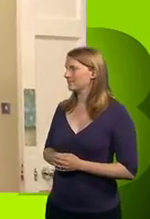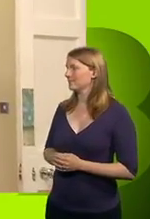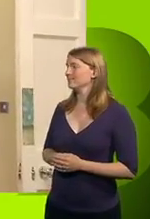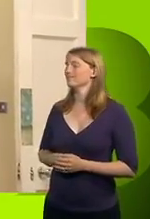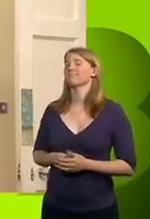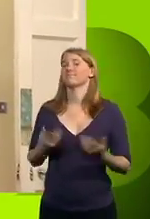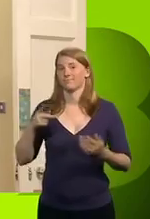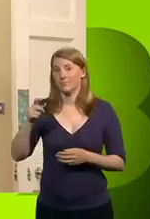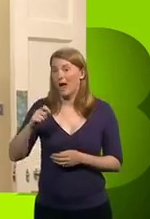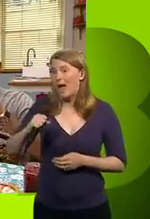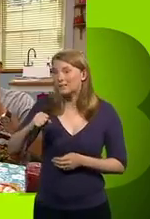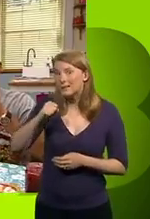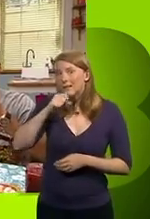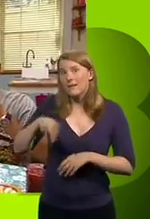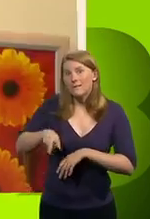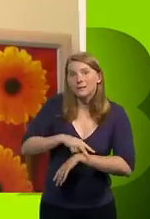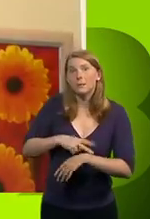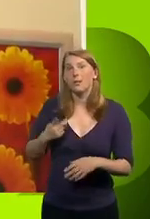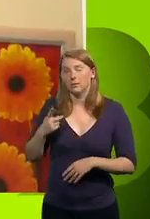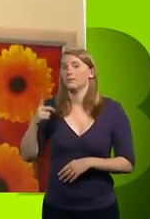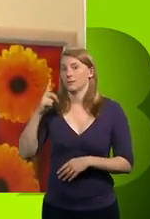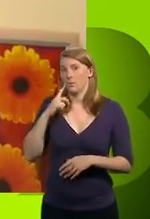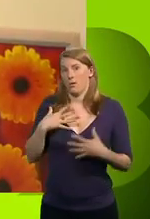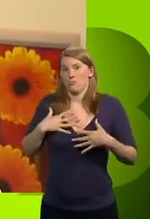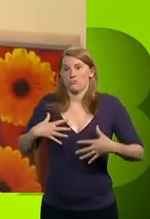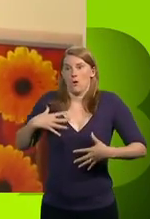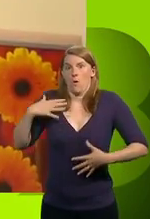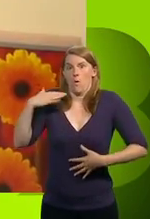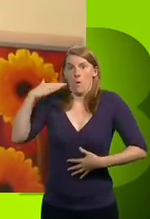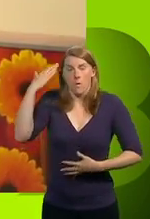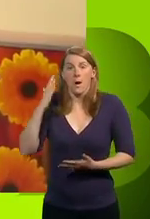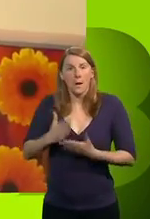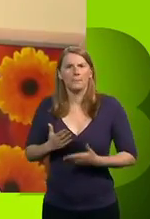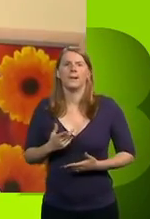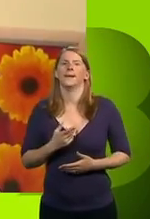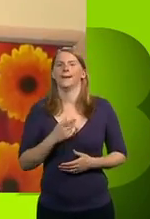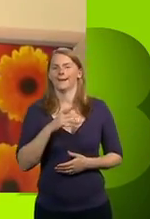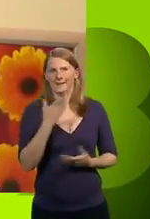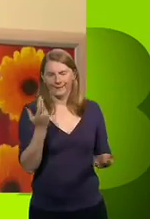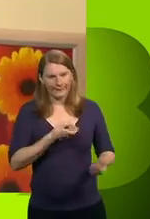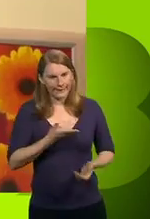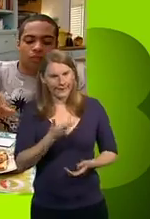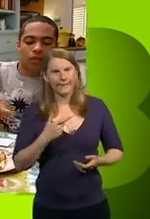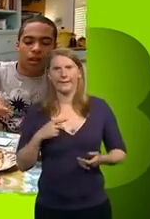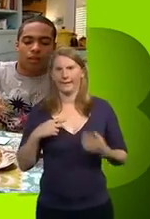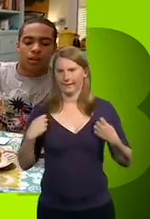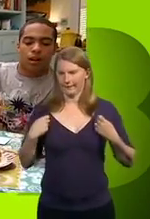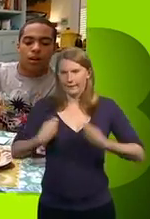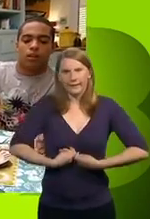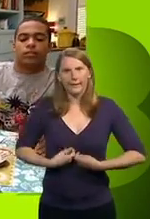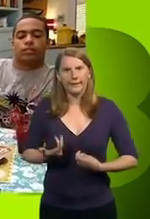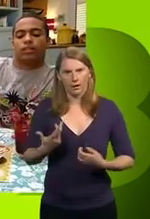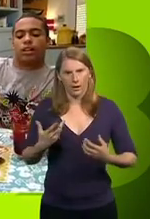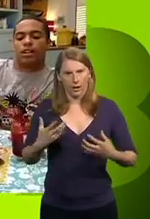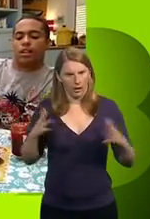When they say you'll grow if you eat your vegetables, they really mean it. My lab coat's shrunk in the wash. I can't afford a new one. Can anyone lend me some cash? Sorry, I'm